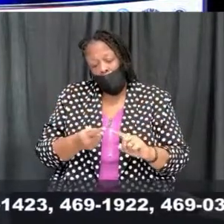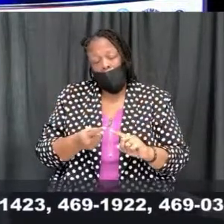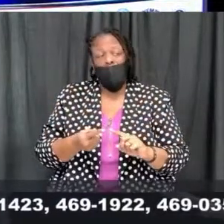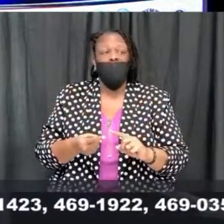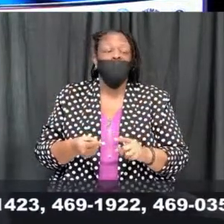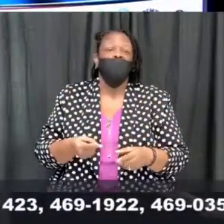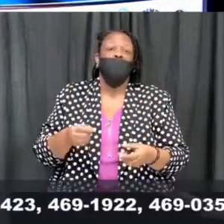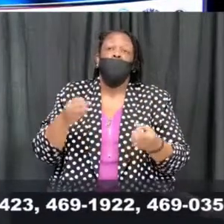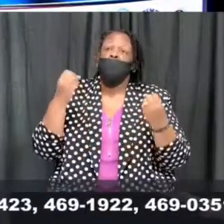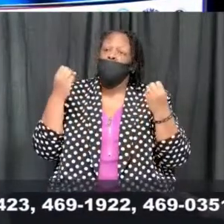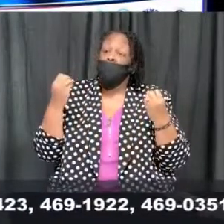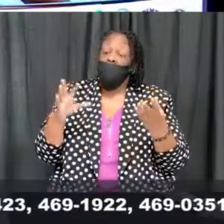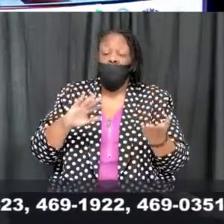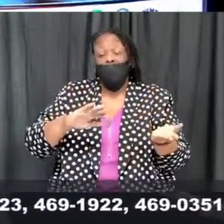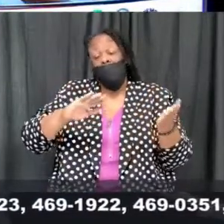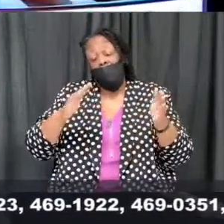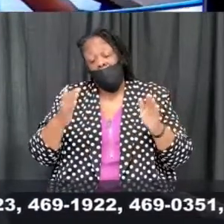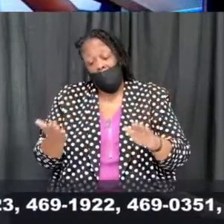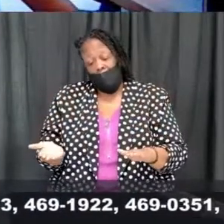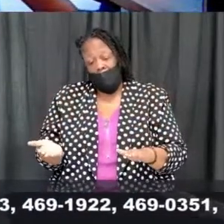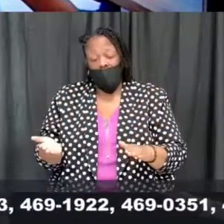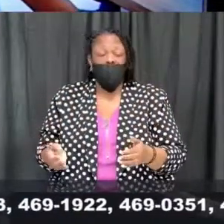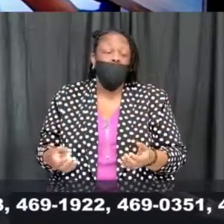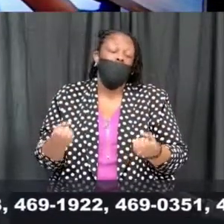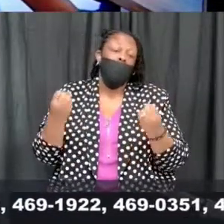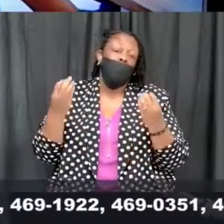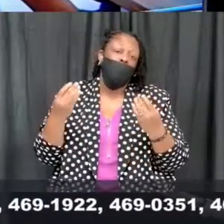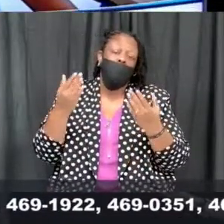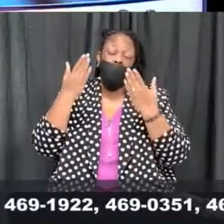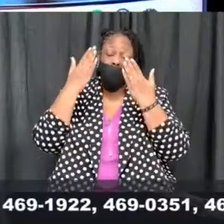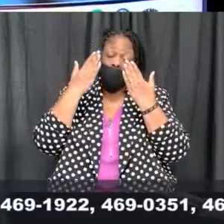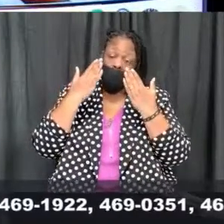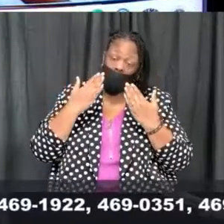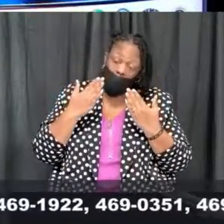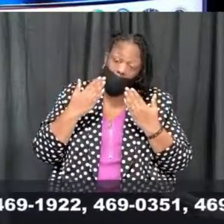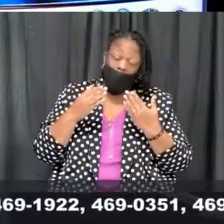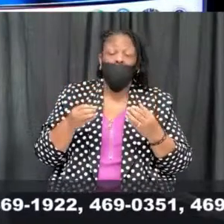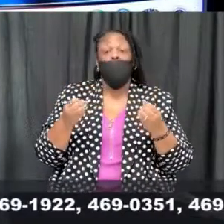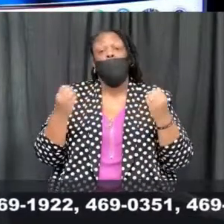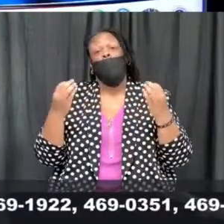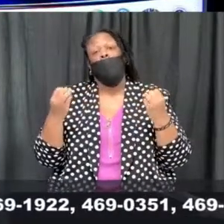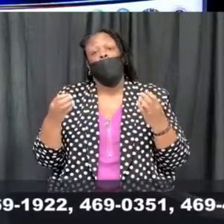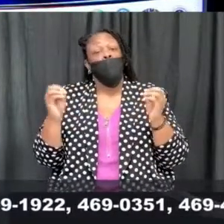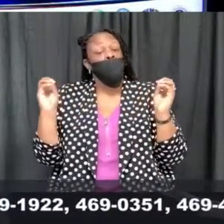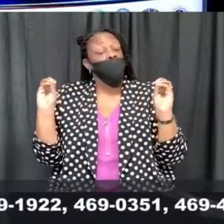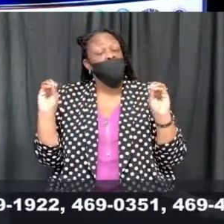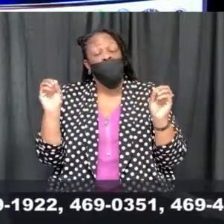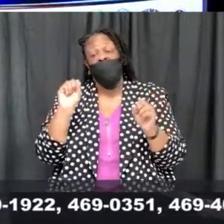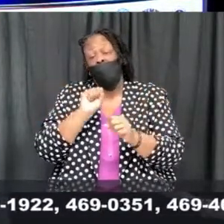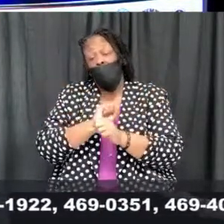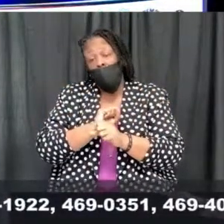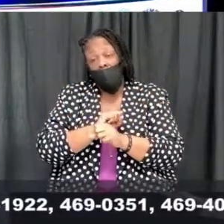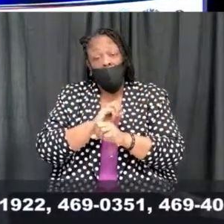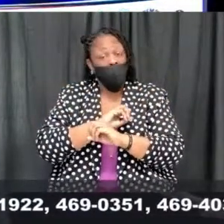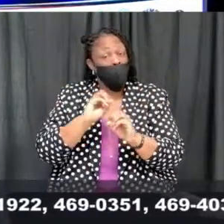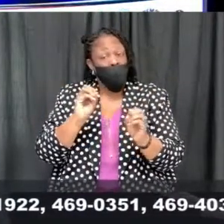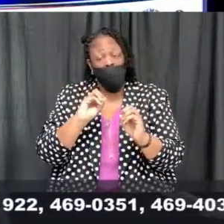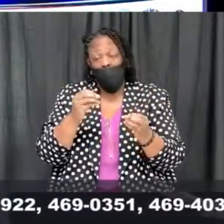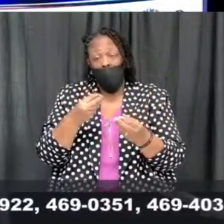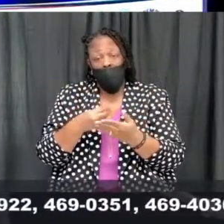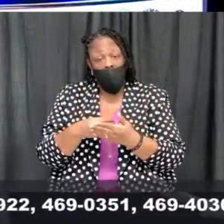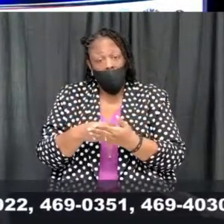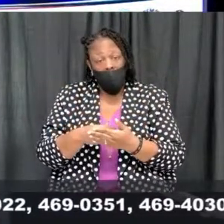has caused a lot of grief, it has brought about economic hardship, it has brought about